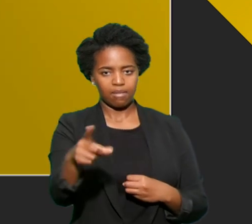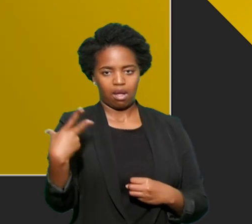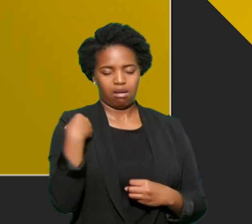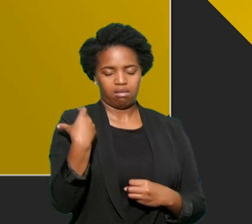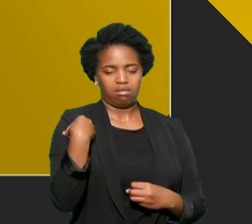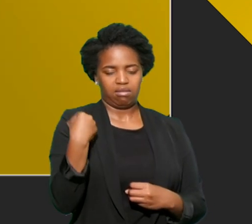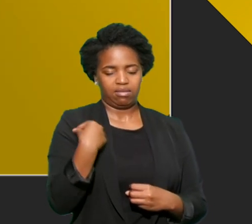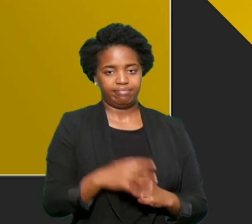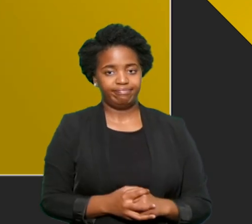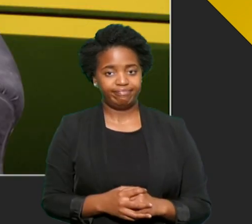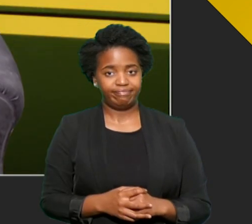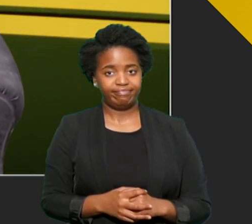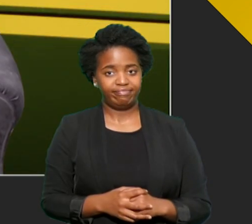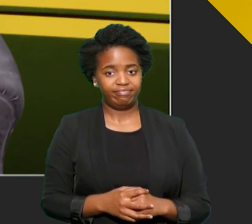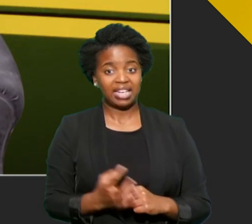vaccine.